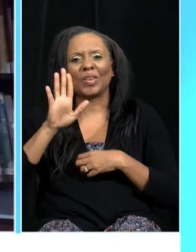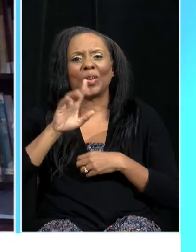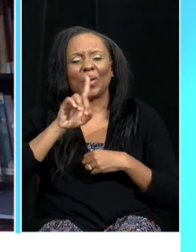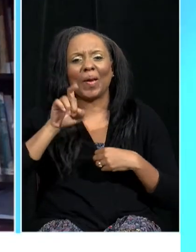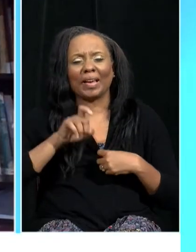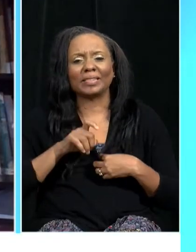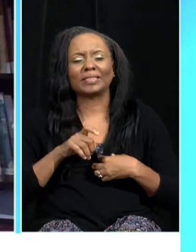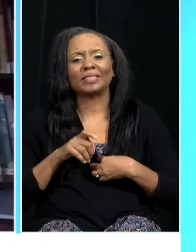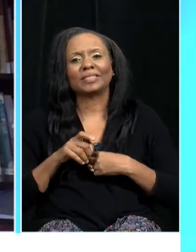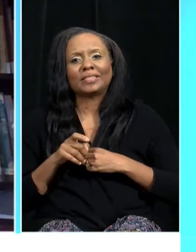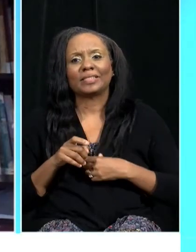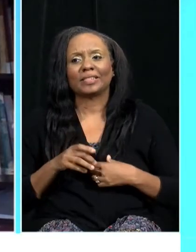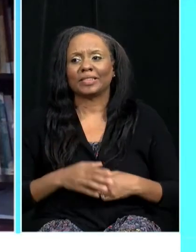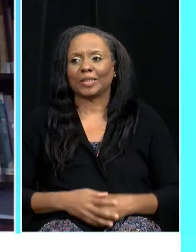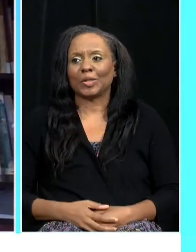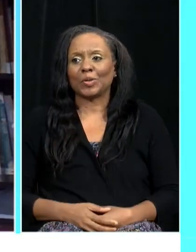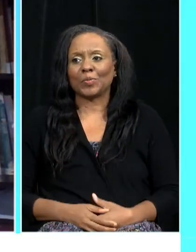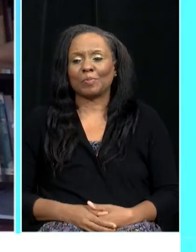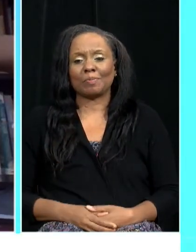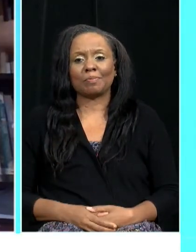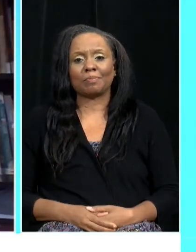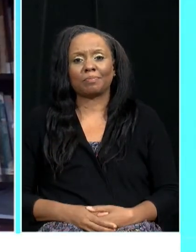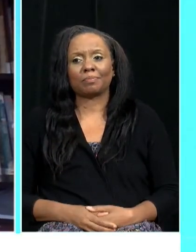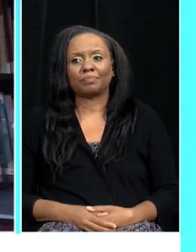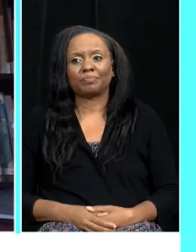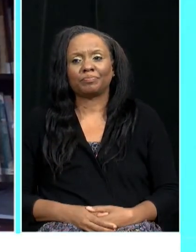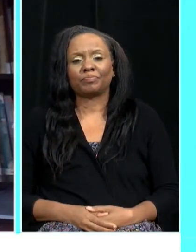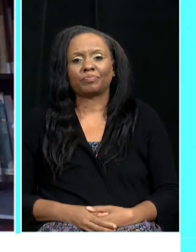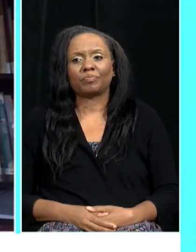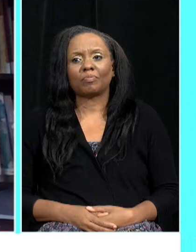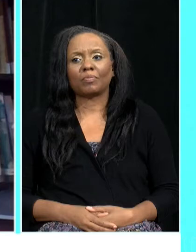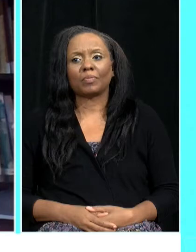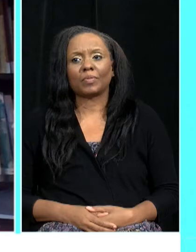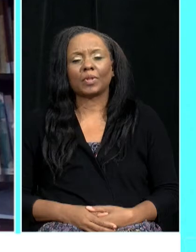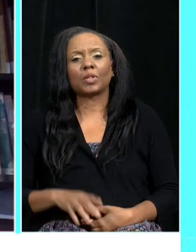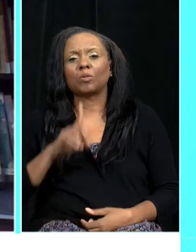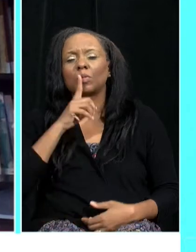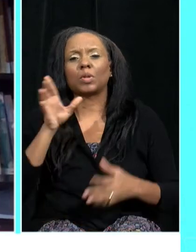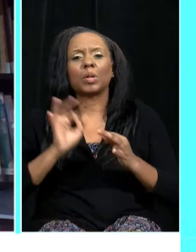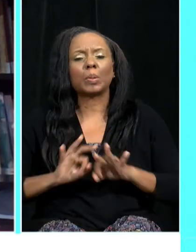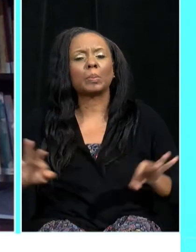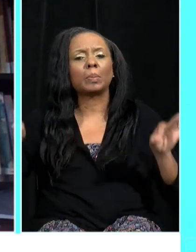pointing to what I see as an important overarching issue,